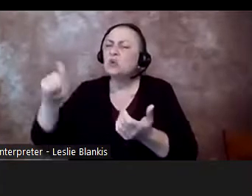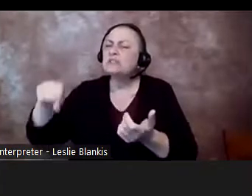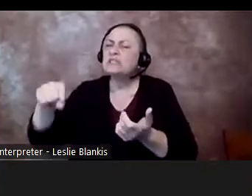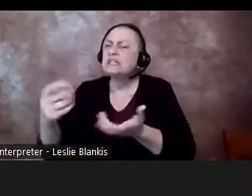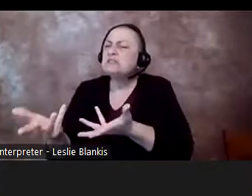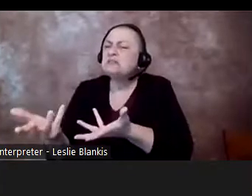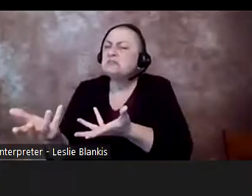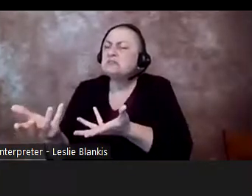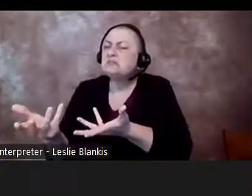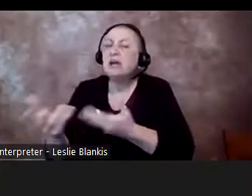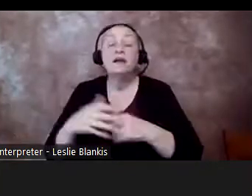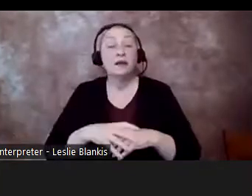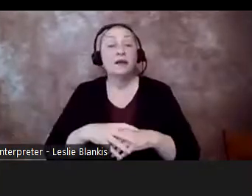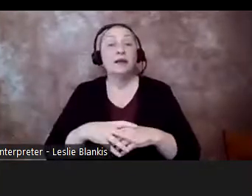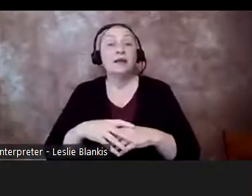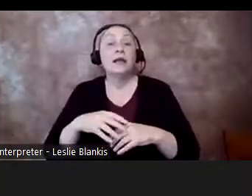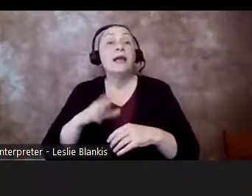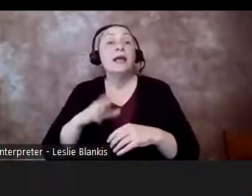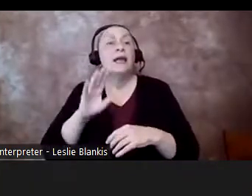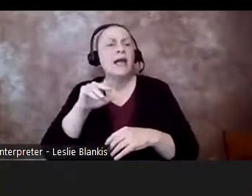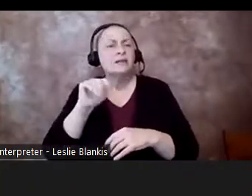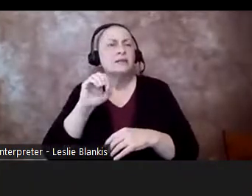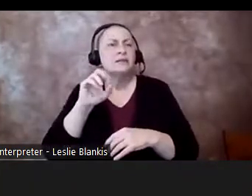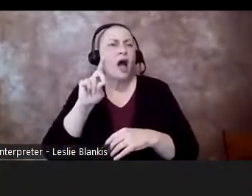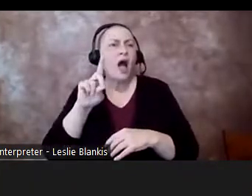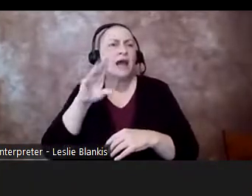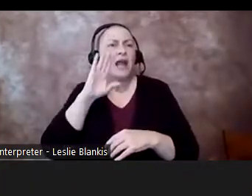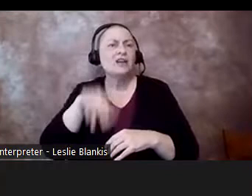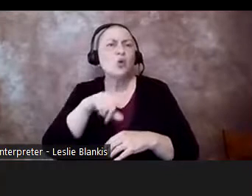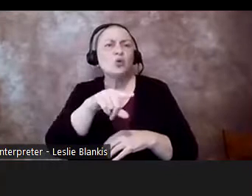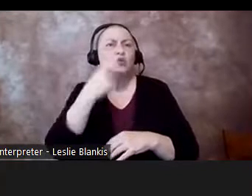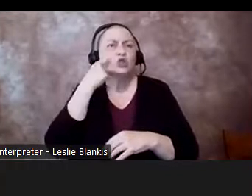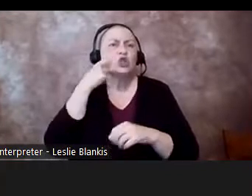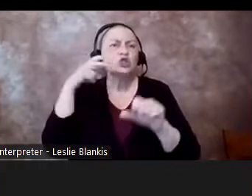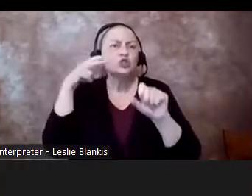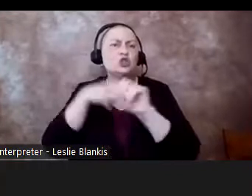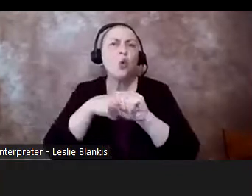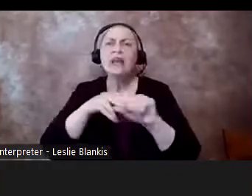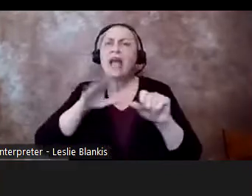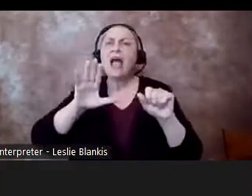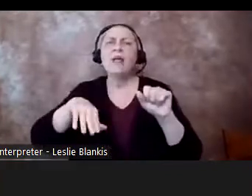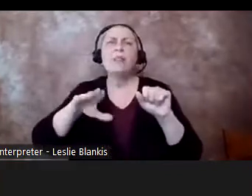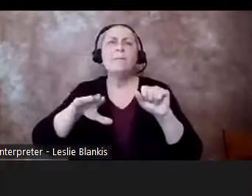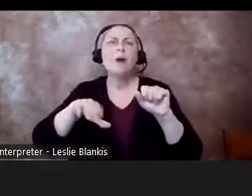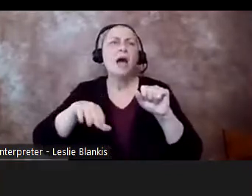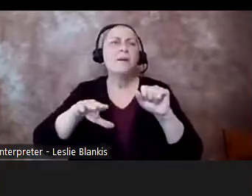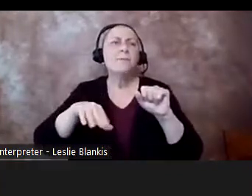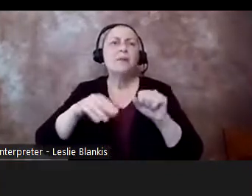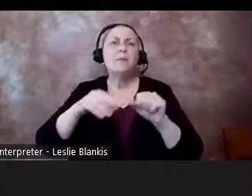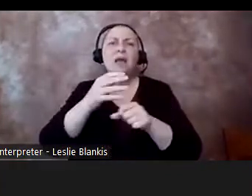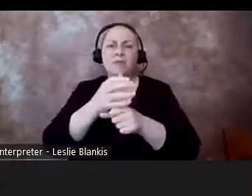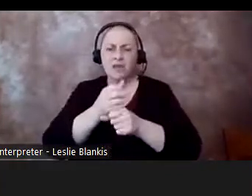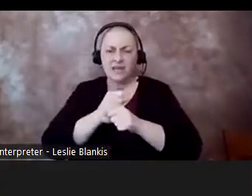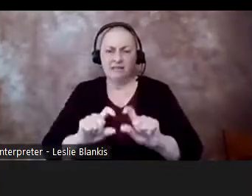going from there. And this is Sadie. Todd, I know you just joined. You might need to, at the bottom, get the language of your choice you'd like